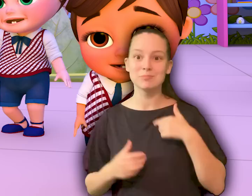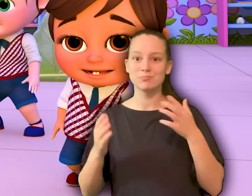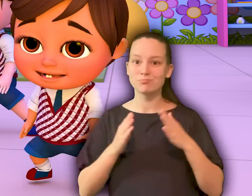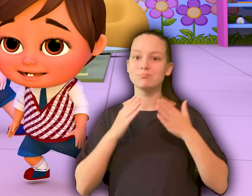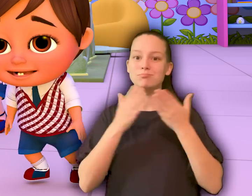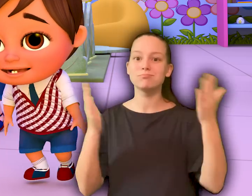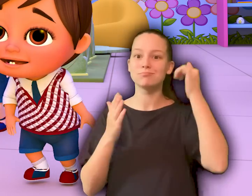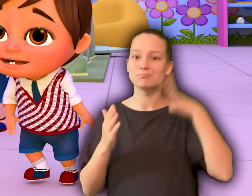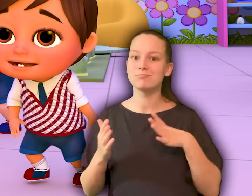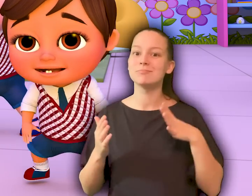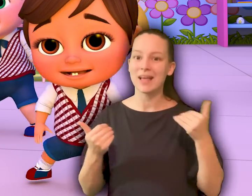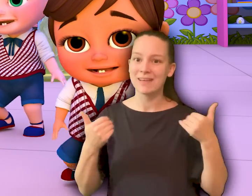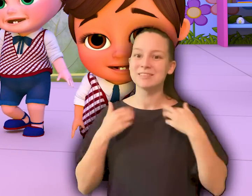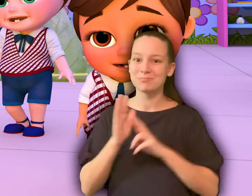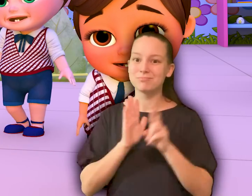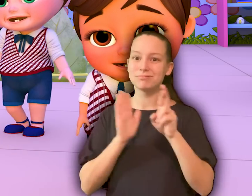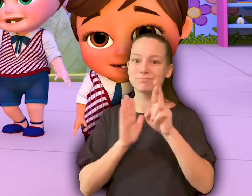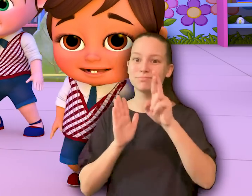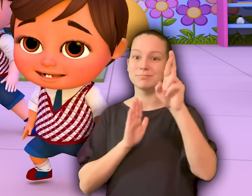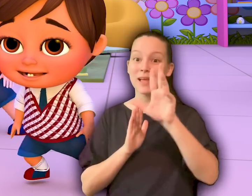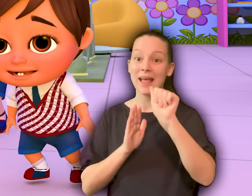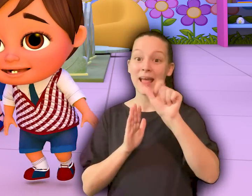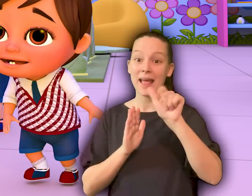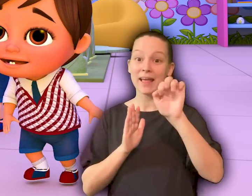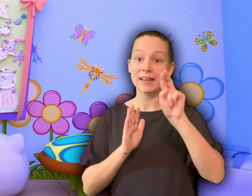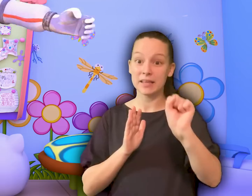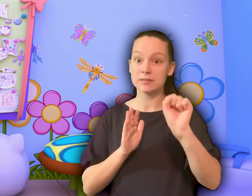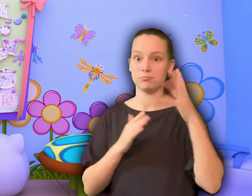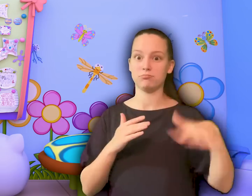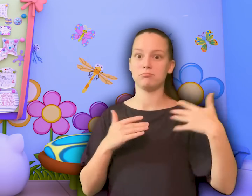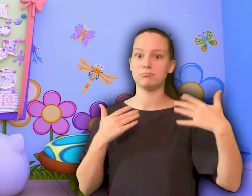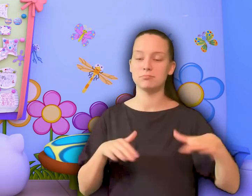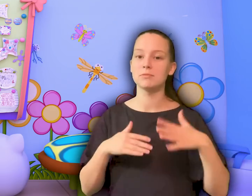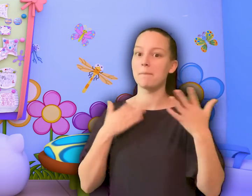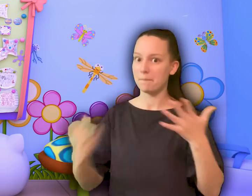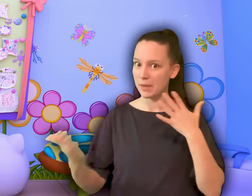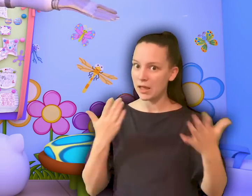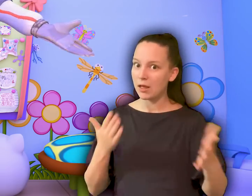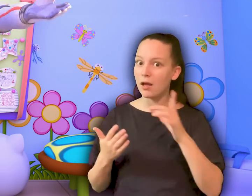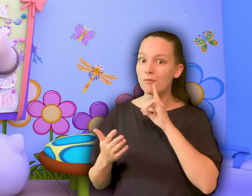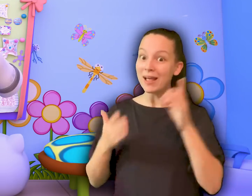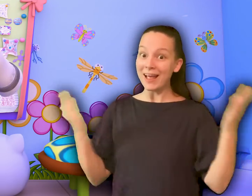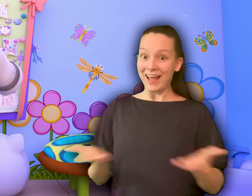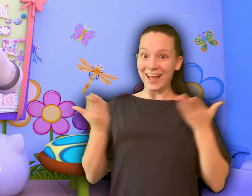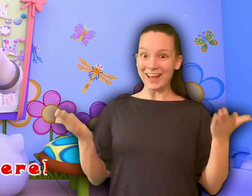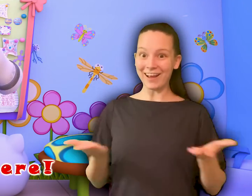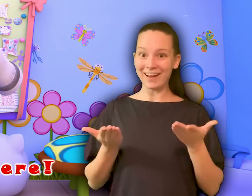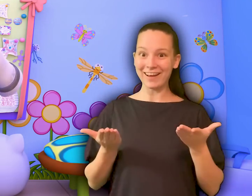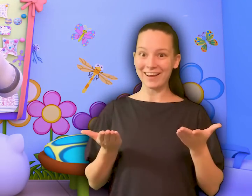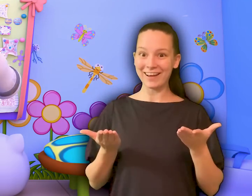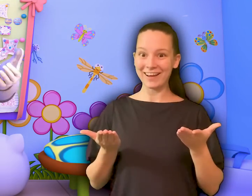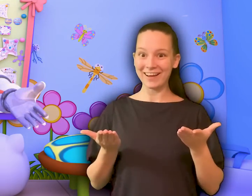exist I'm a Spaceman I have a spaceship aliens ah ah ah oh they